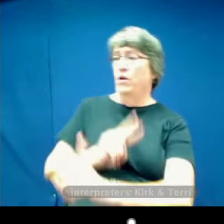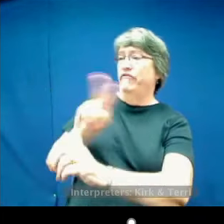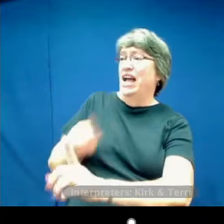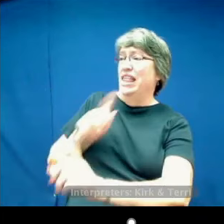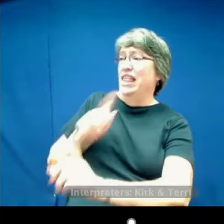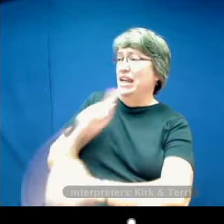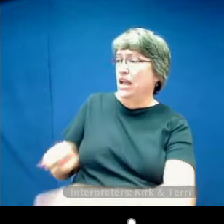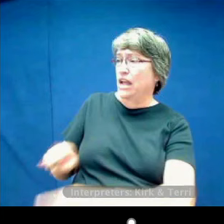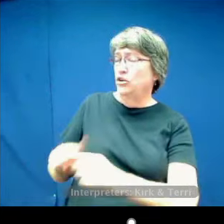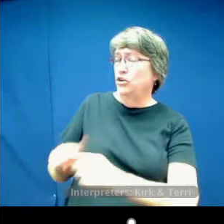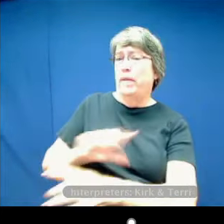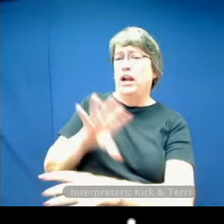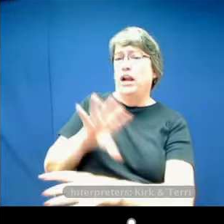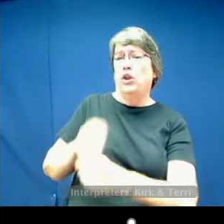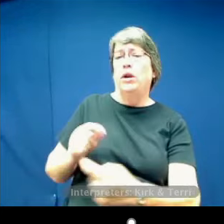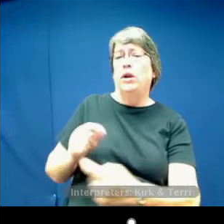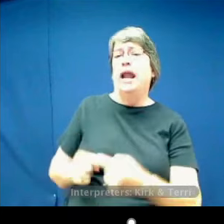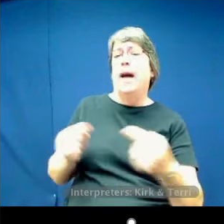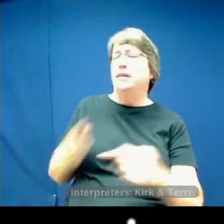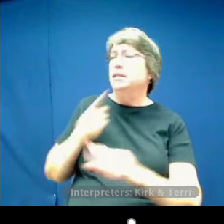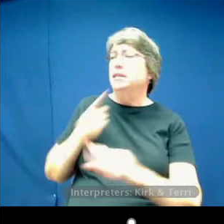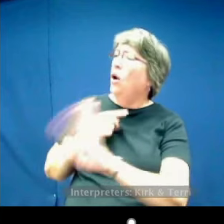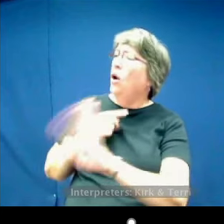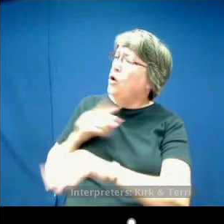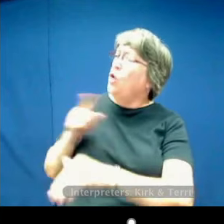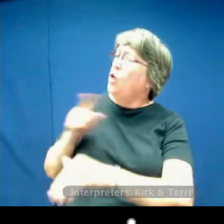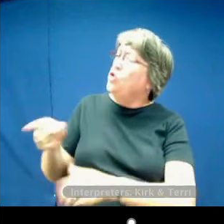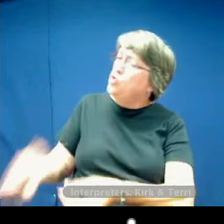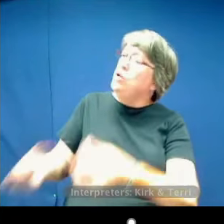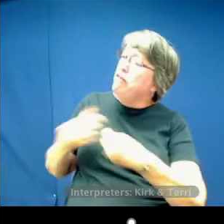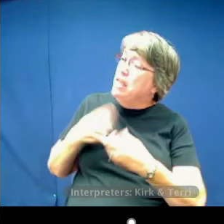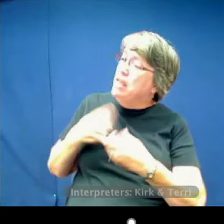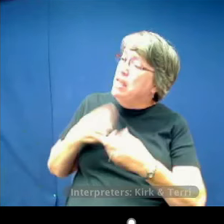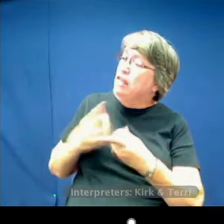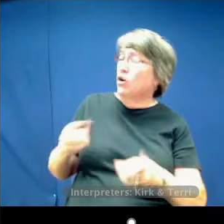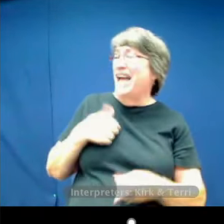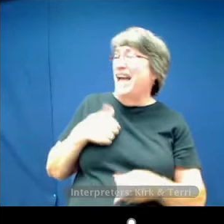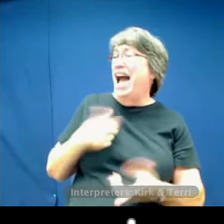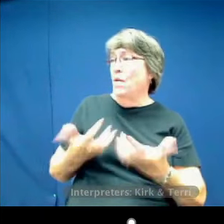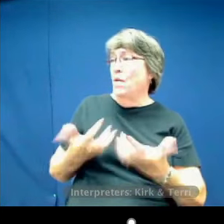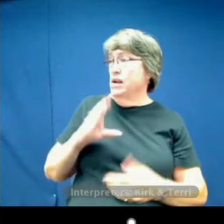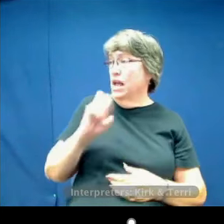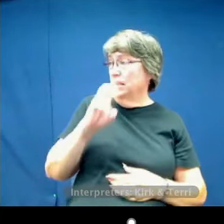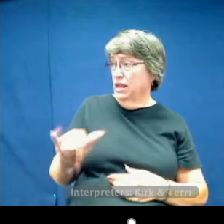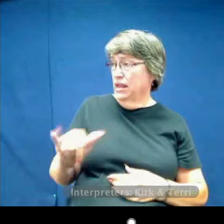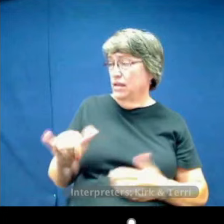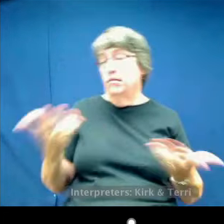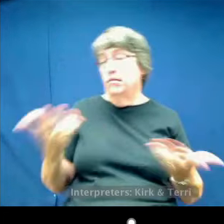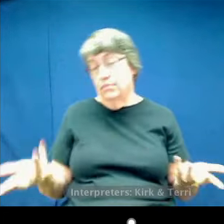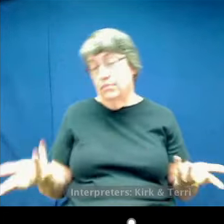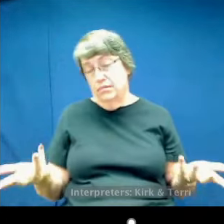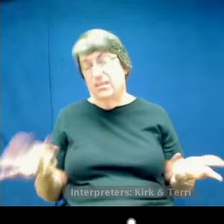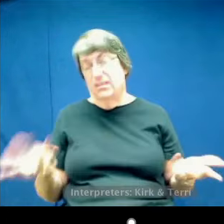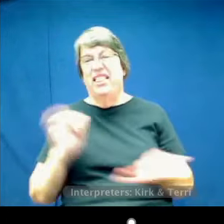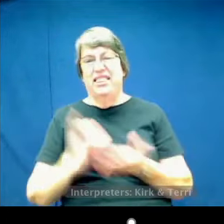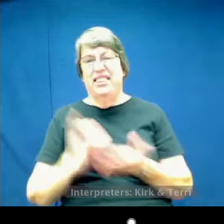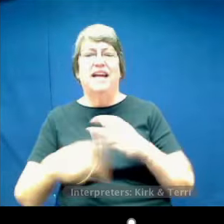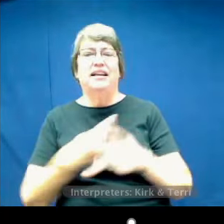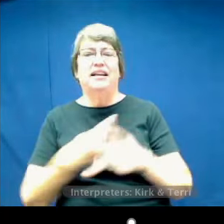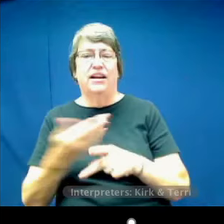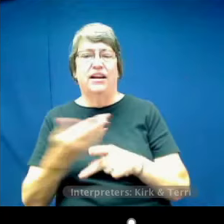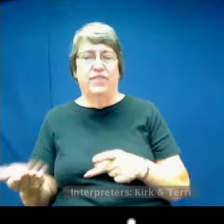include a counterclaim saying, no, give me the divorce, no, I want custody, that kind of thing. So whenever